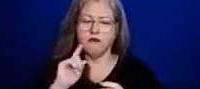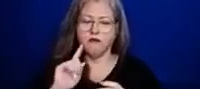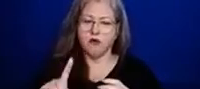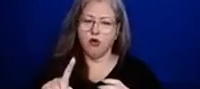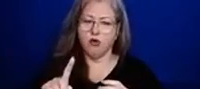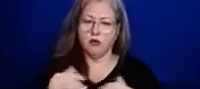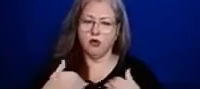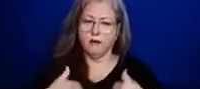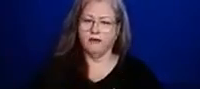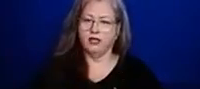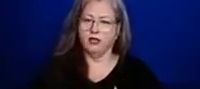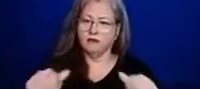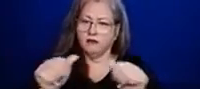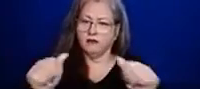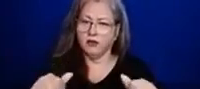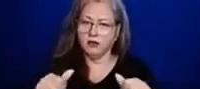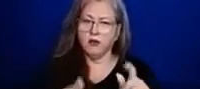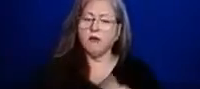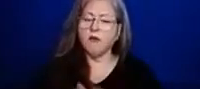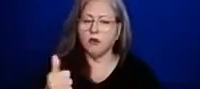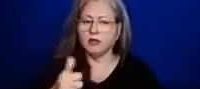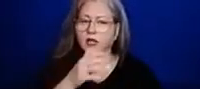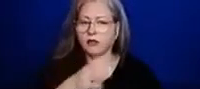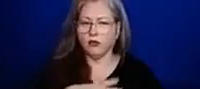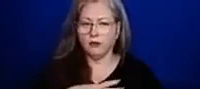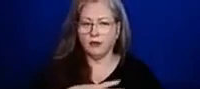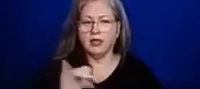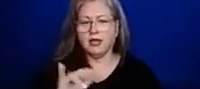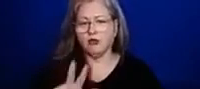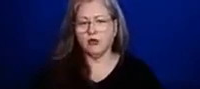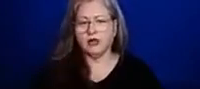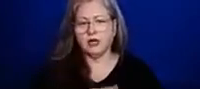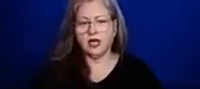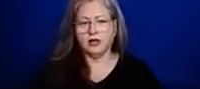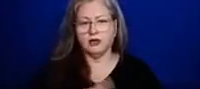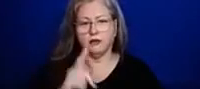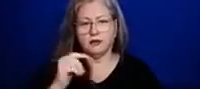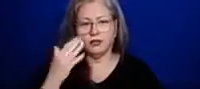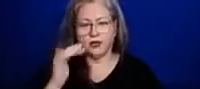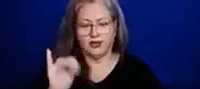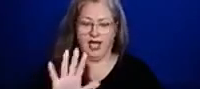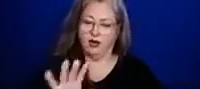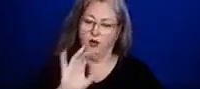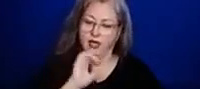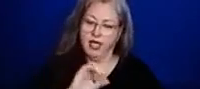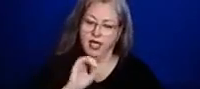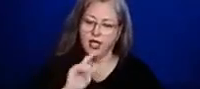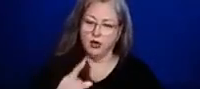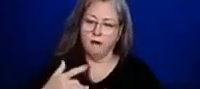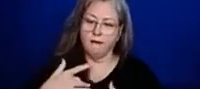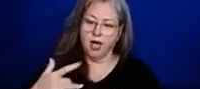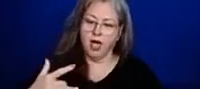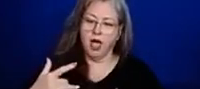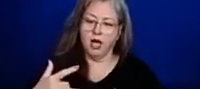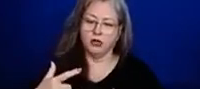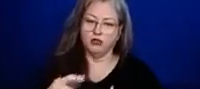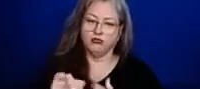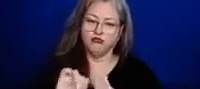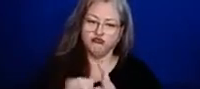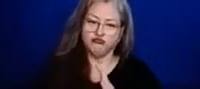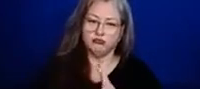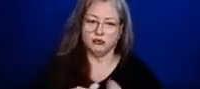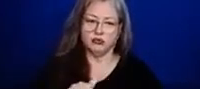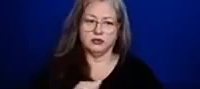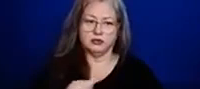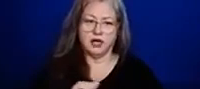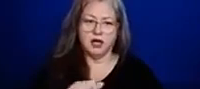on human figure, mainly women. And that's also very natural because, you know, it's a stage where you reaffirm yourself